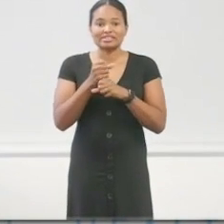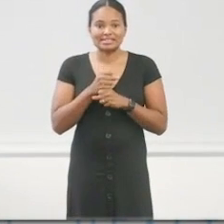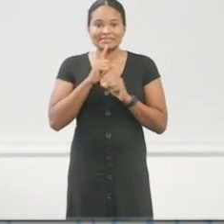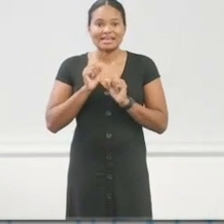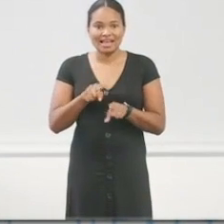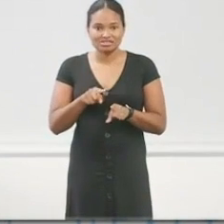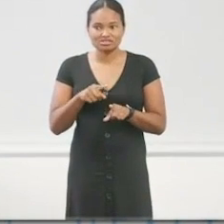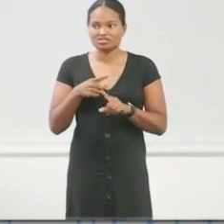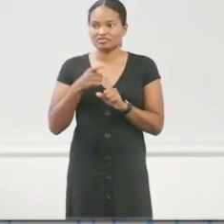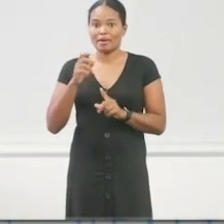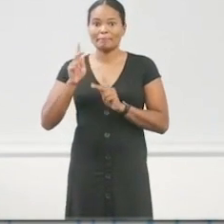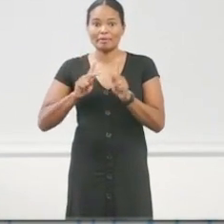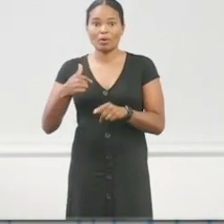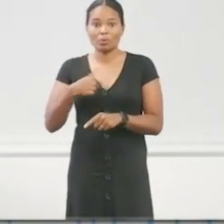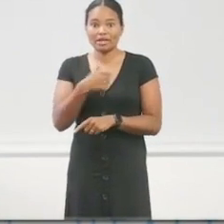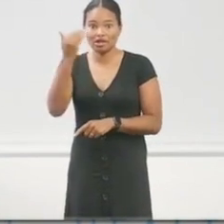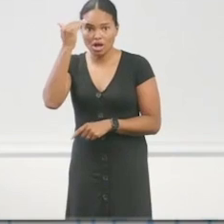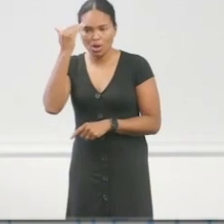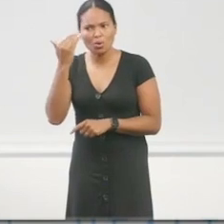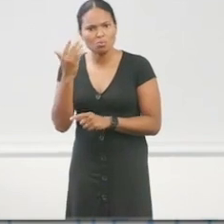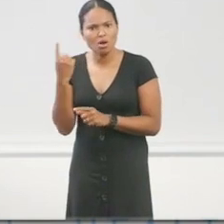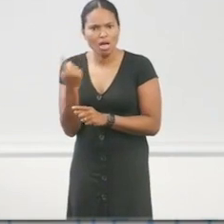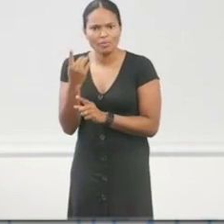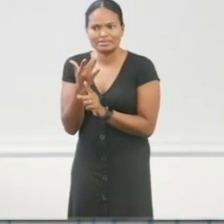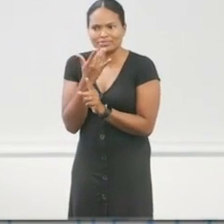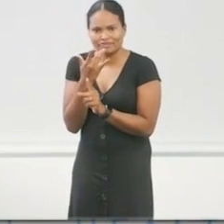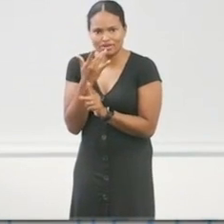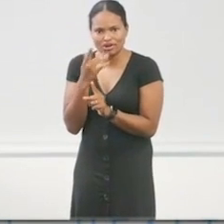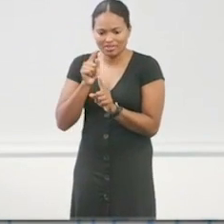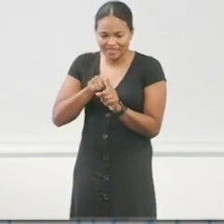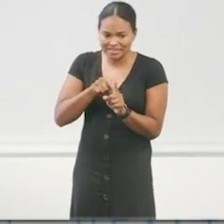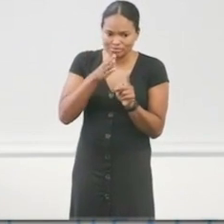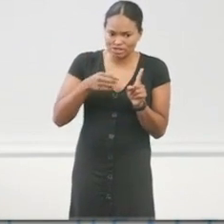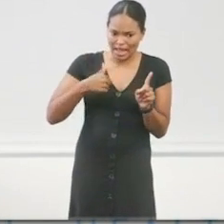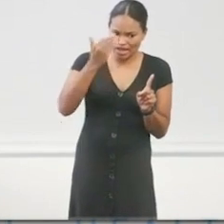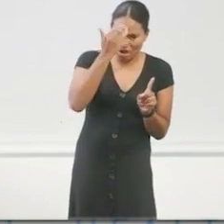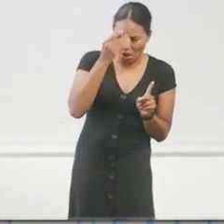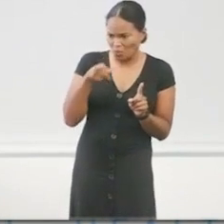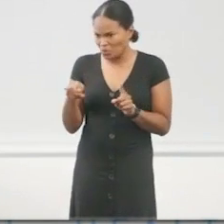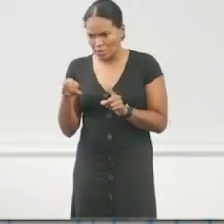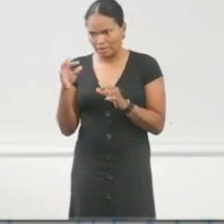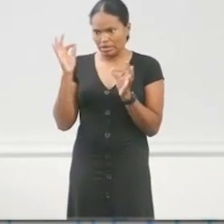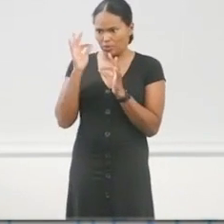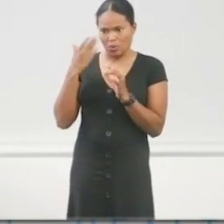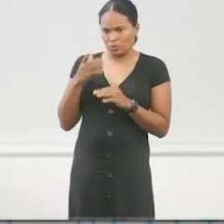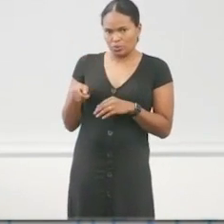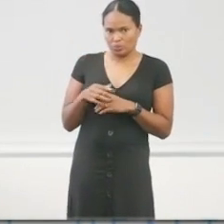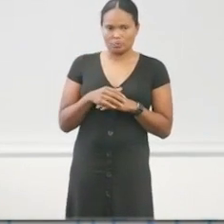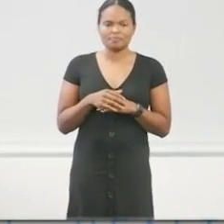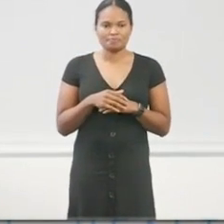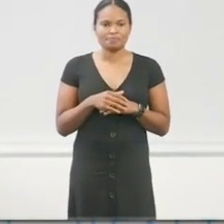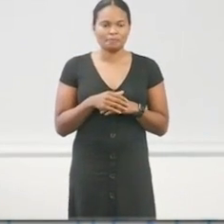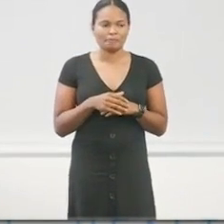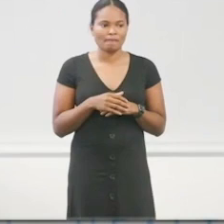know it's always preferable to getting them from people we don't know. So. Well, I was just going to say, I know we